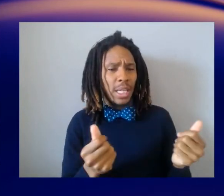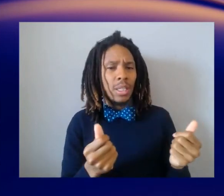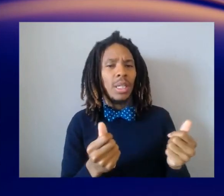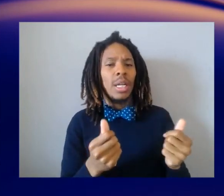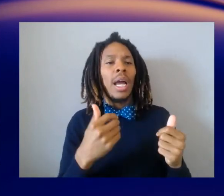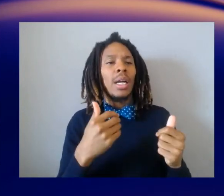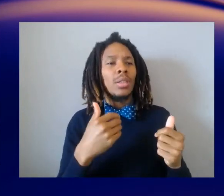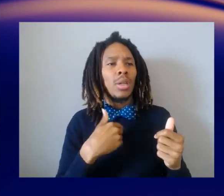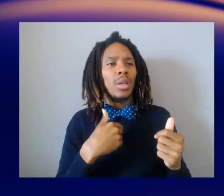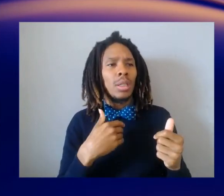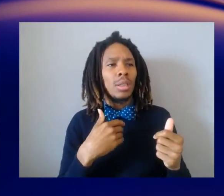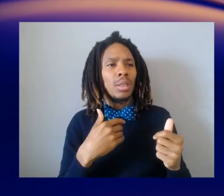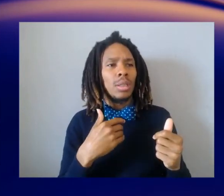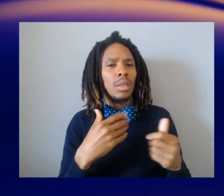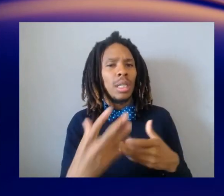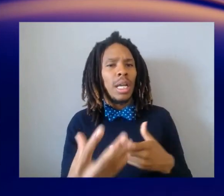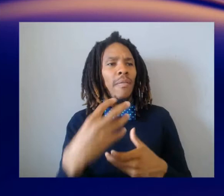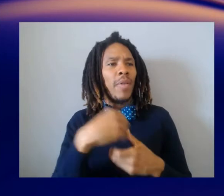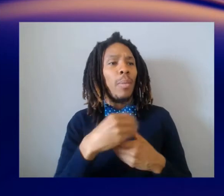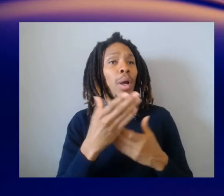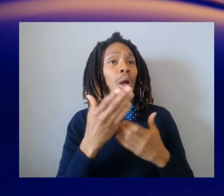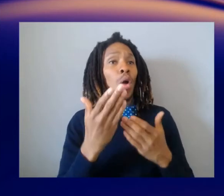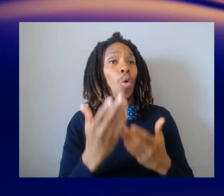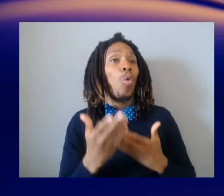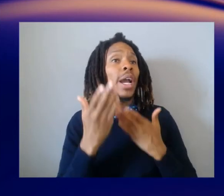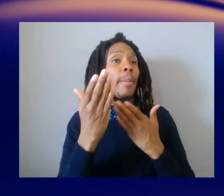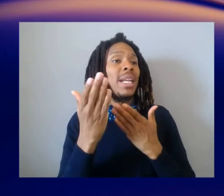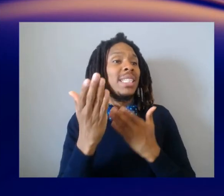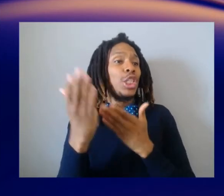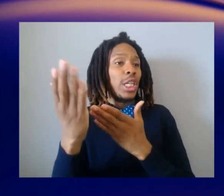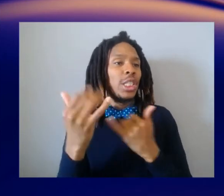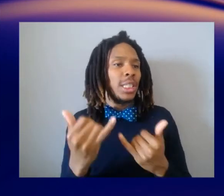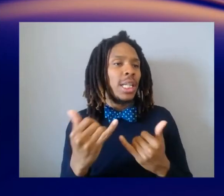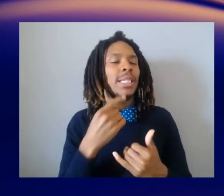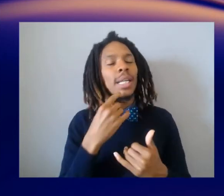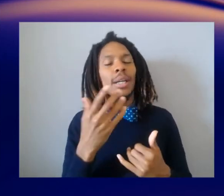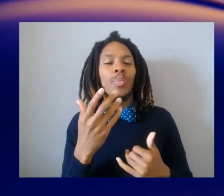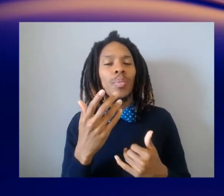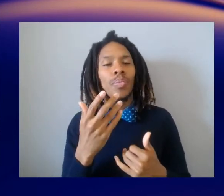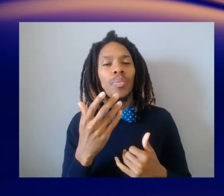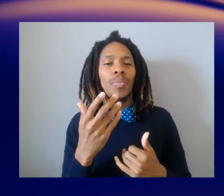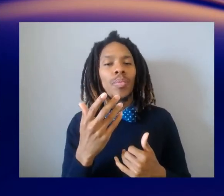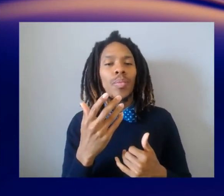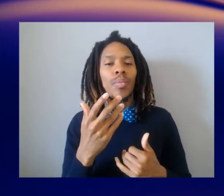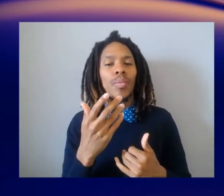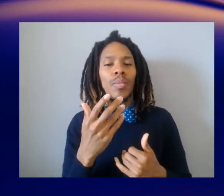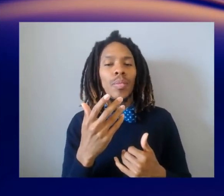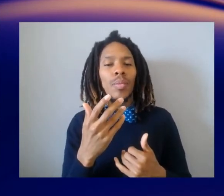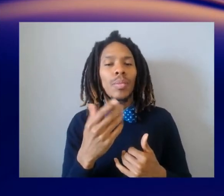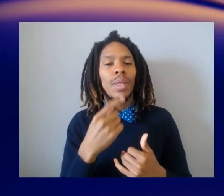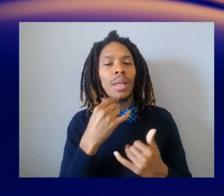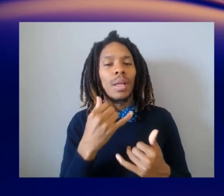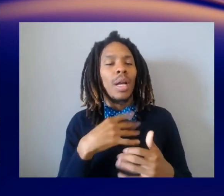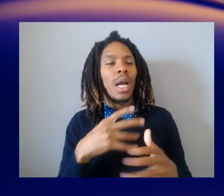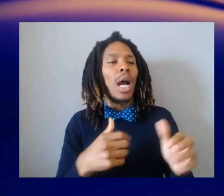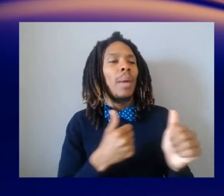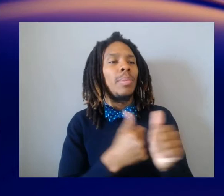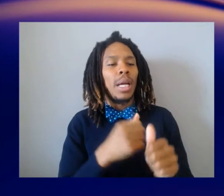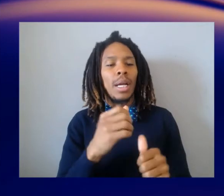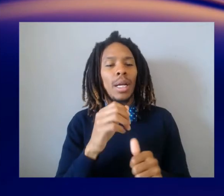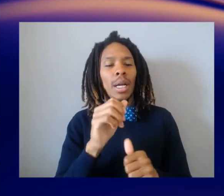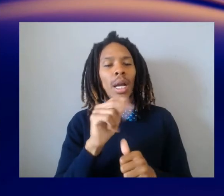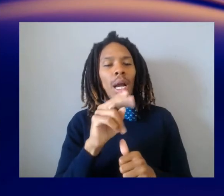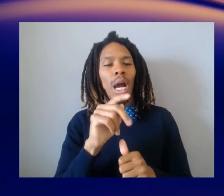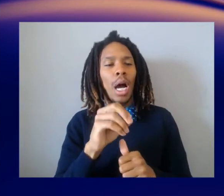recommended suggestions to make. So for example, let's say we need to update an auto-scaling group, or maybe there's some